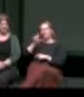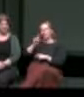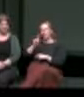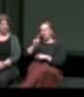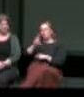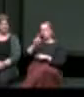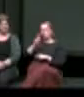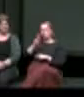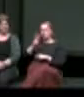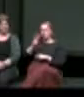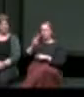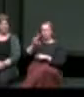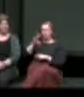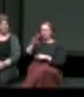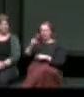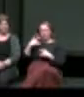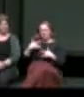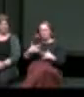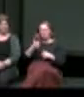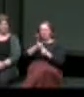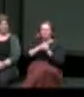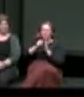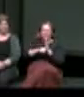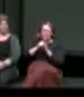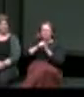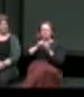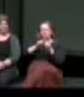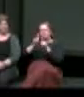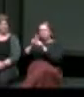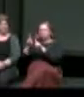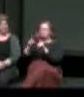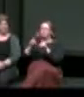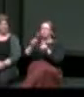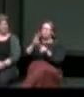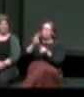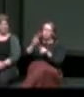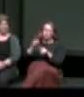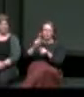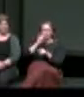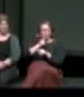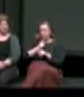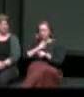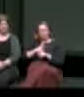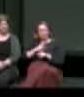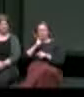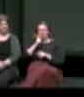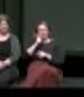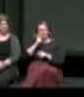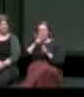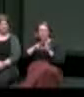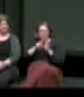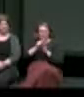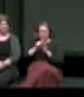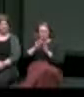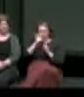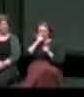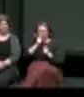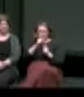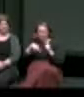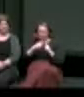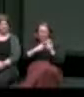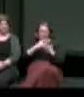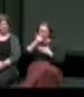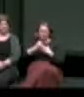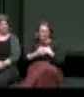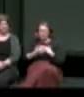those seasonally. So check out the website. We have some cool videos if you have more interest in learning about the Northside Interceptor Tunnel